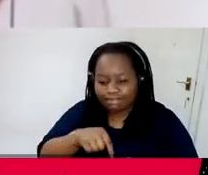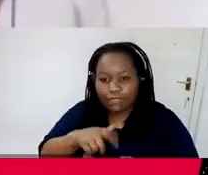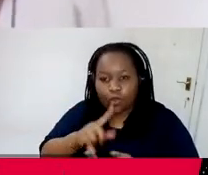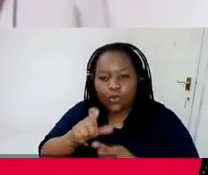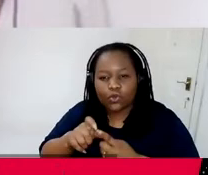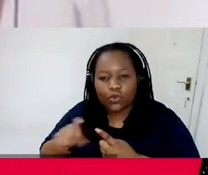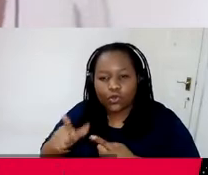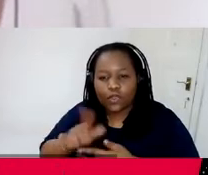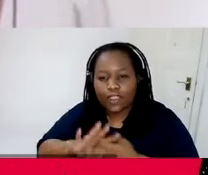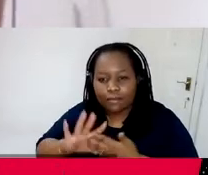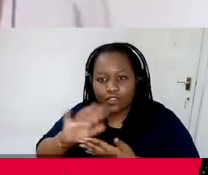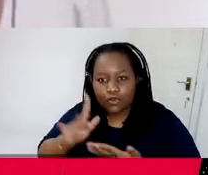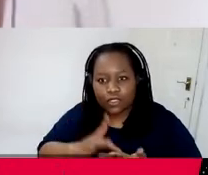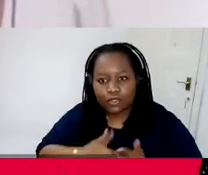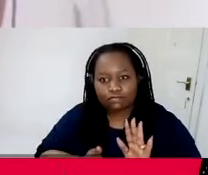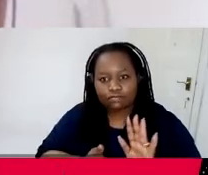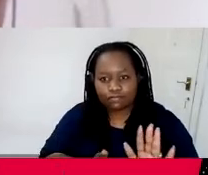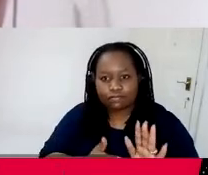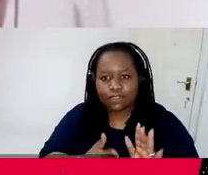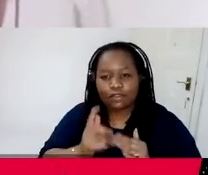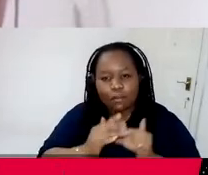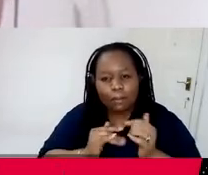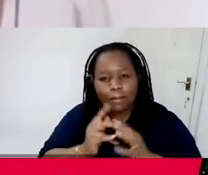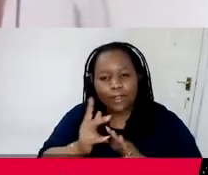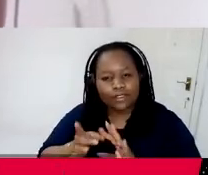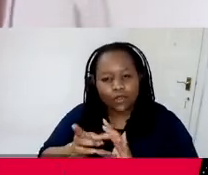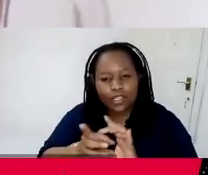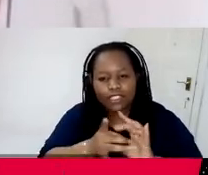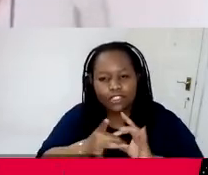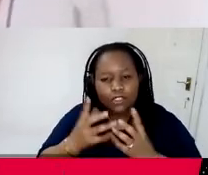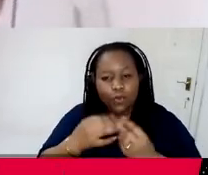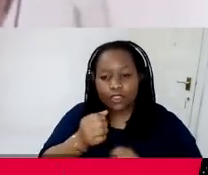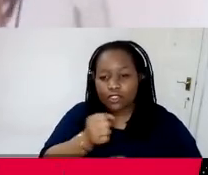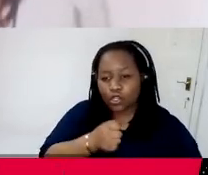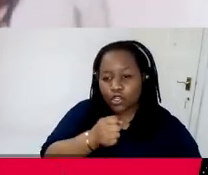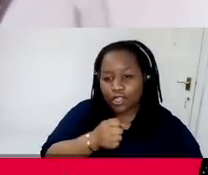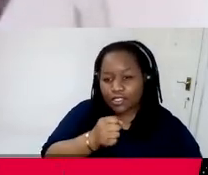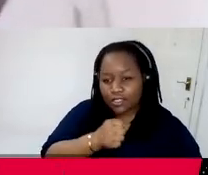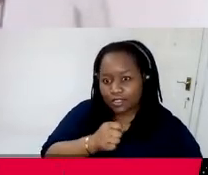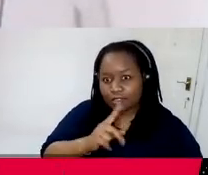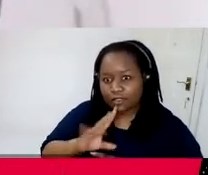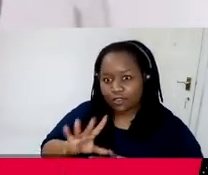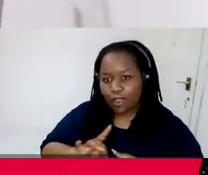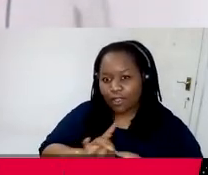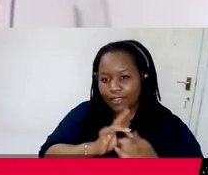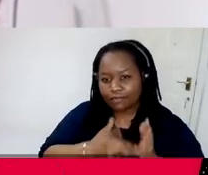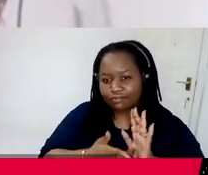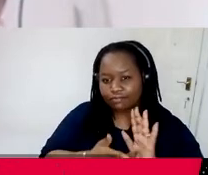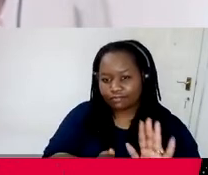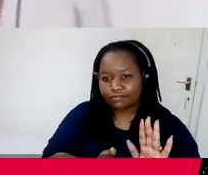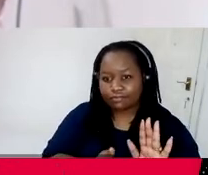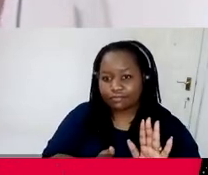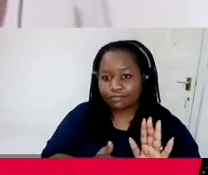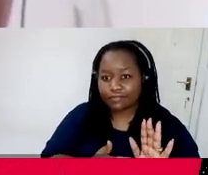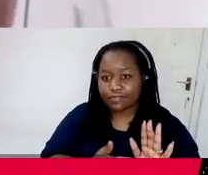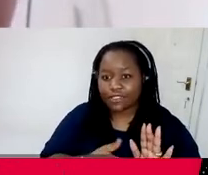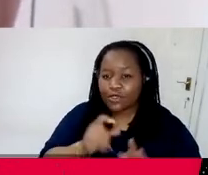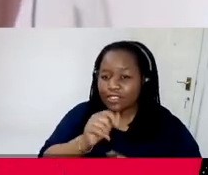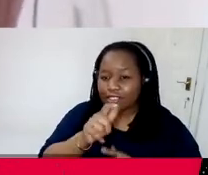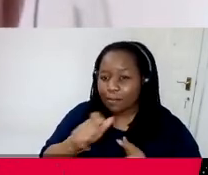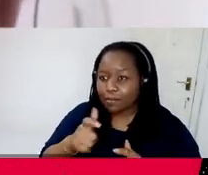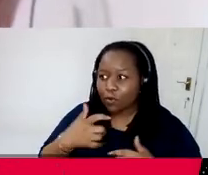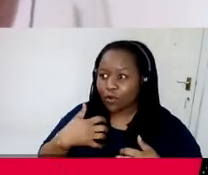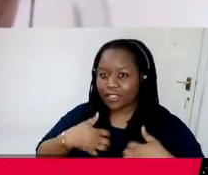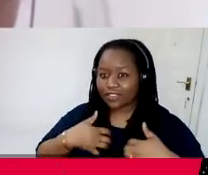confident, write to your local newspaper, find the journalist who writes about stories like this. I live in